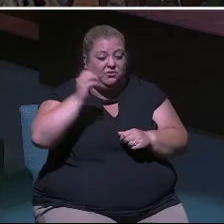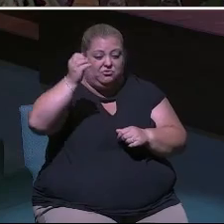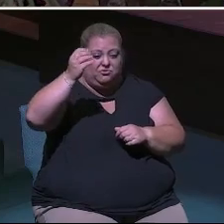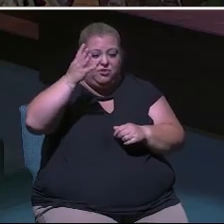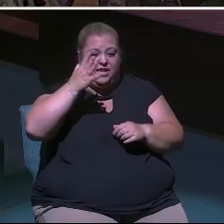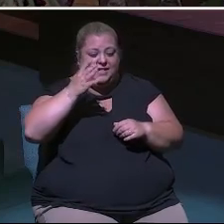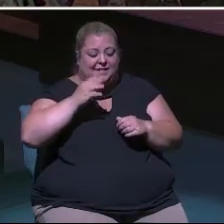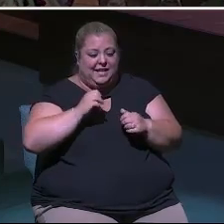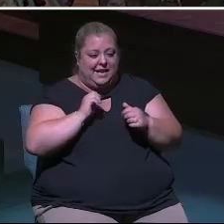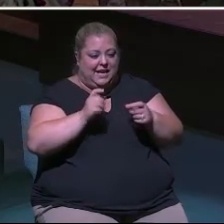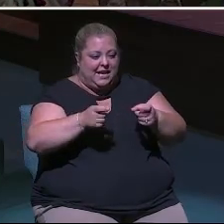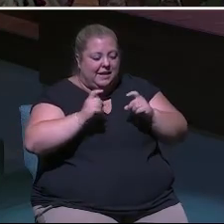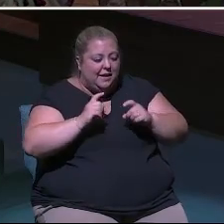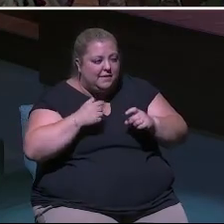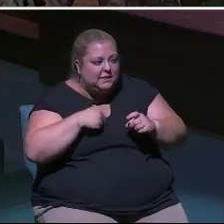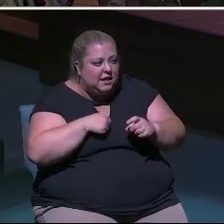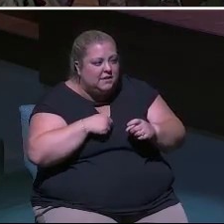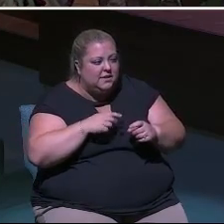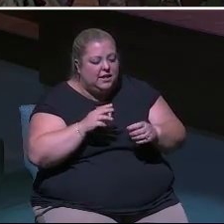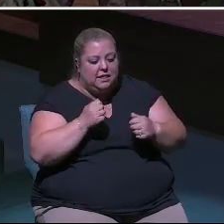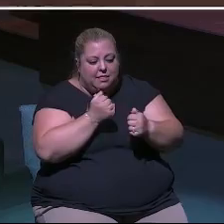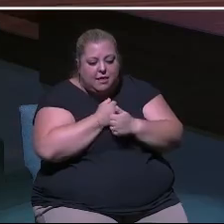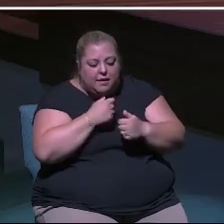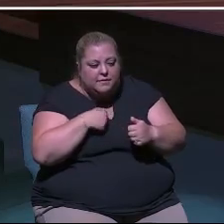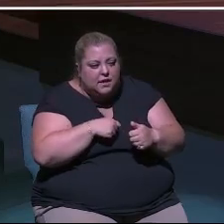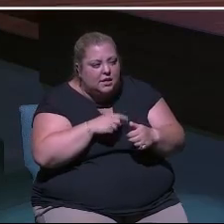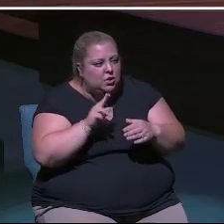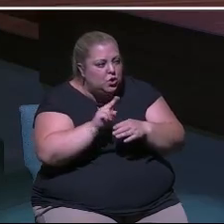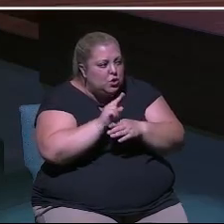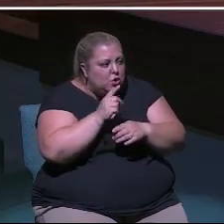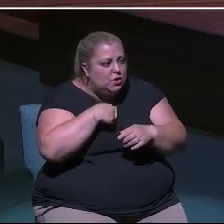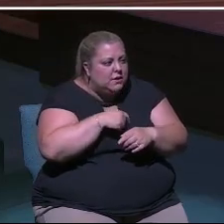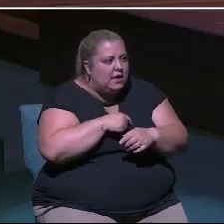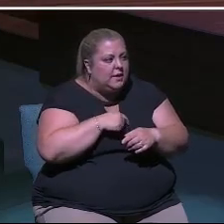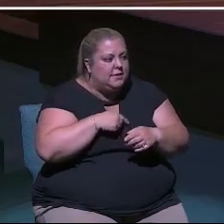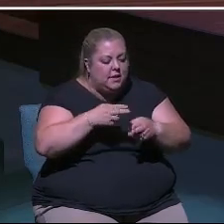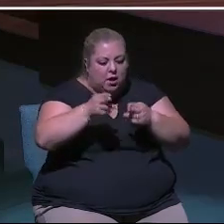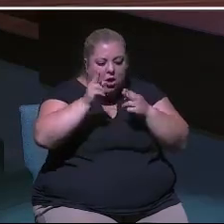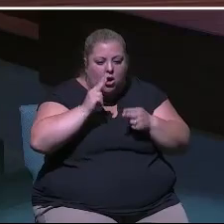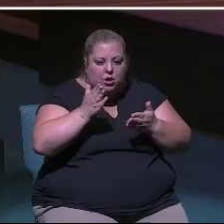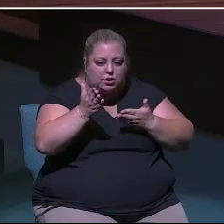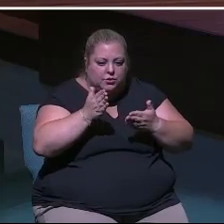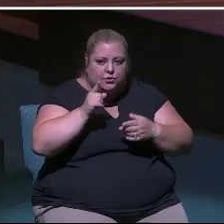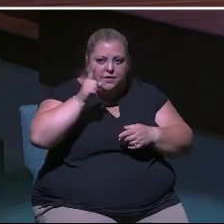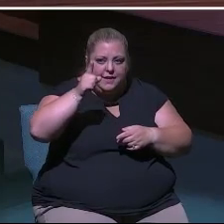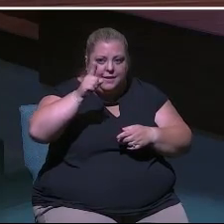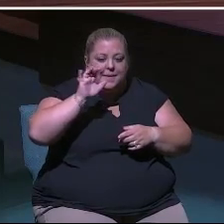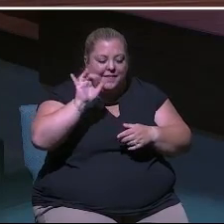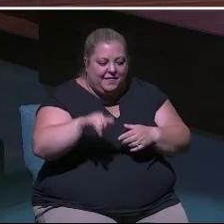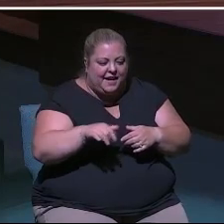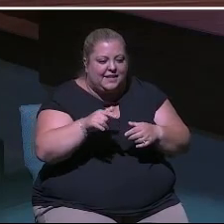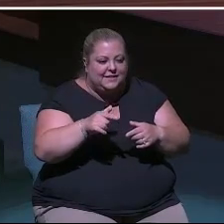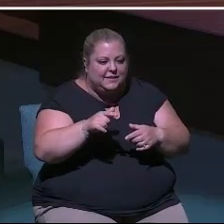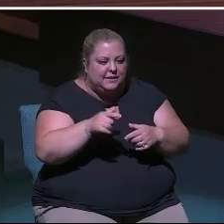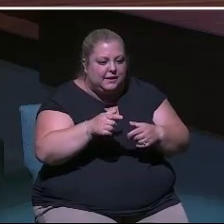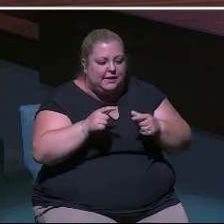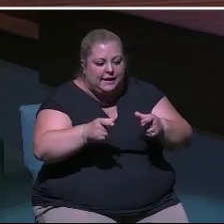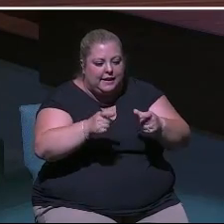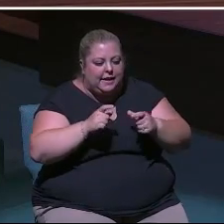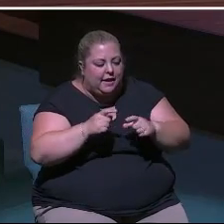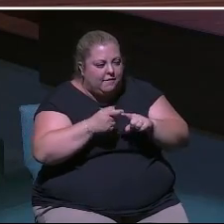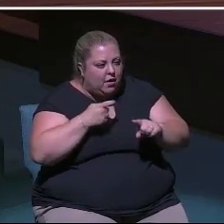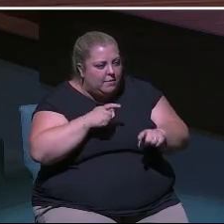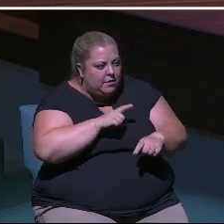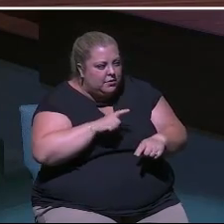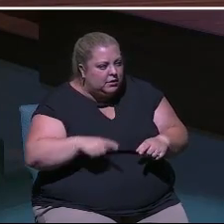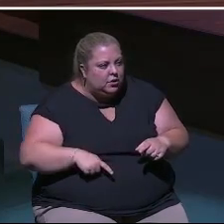us and love us and use us and allow us the privilege to serve him, is a gift from the Lord. We should never be in a place where we think